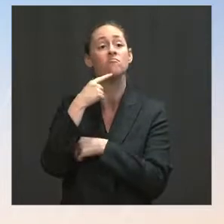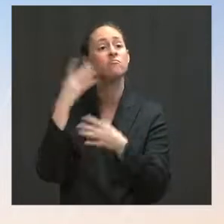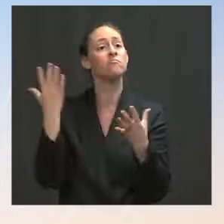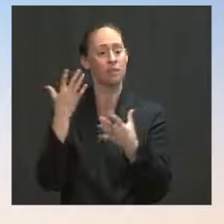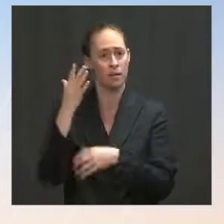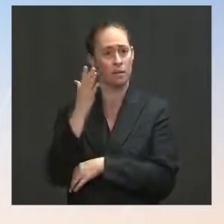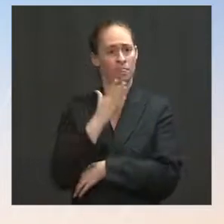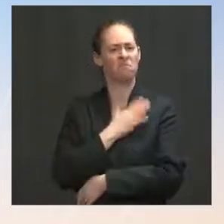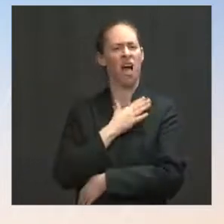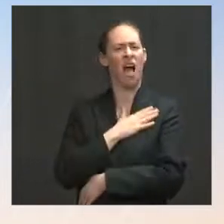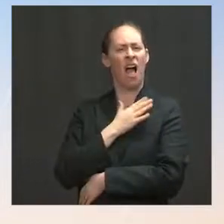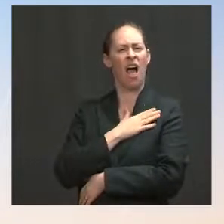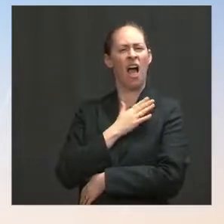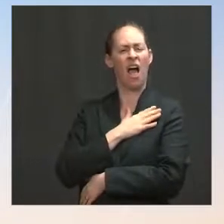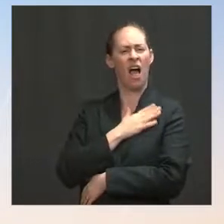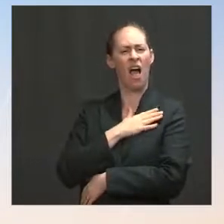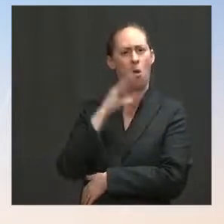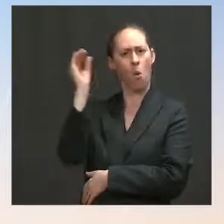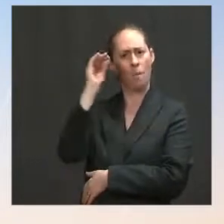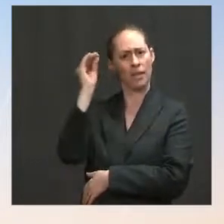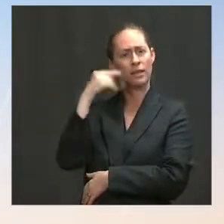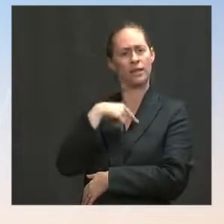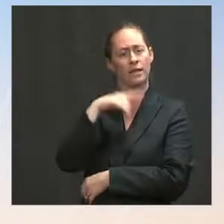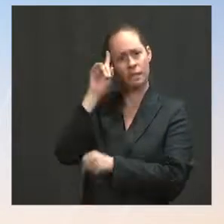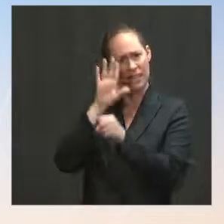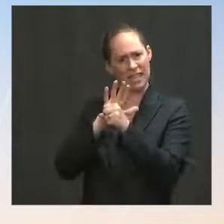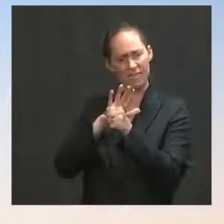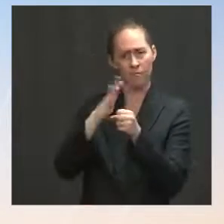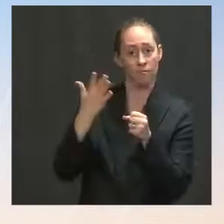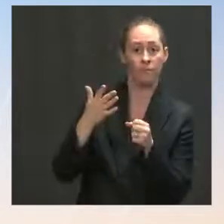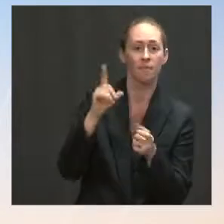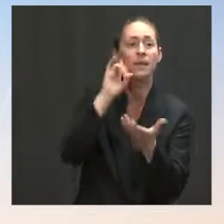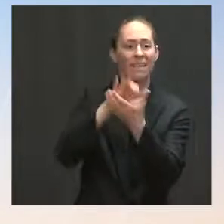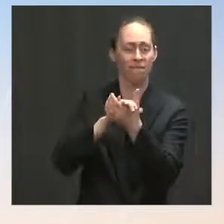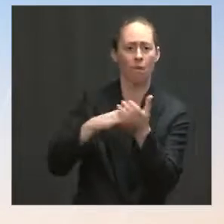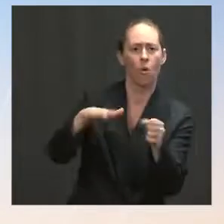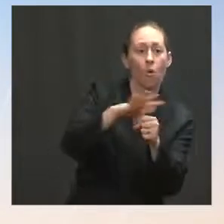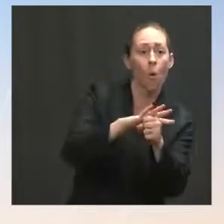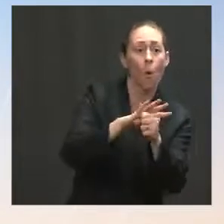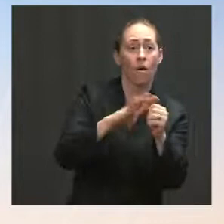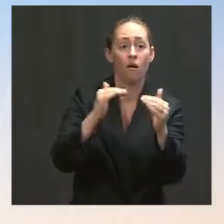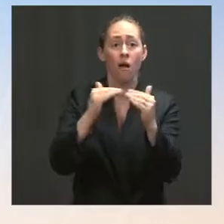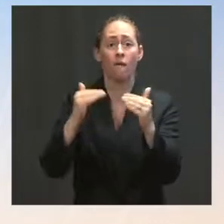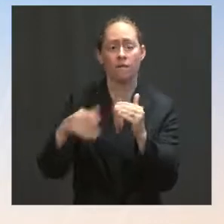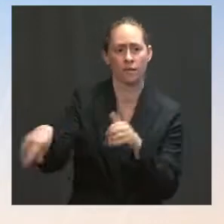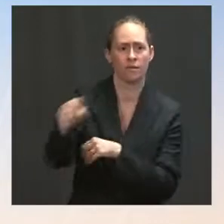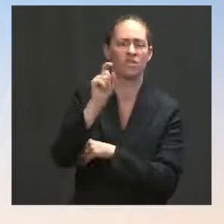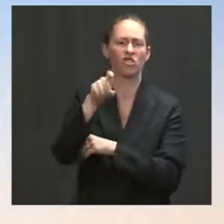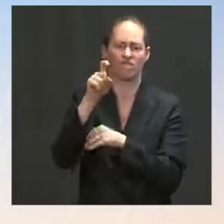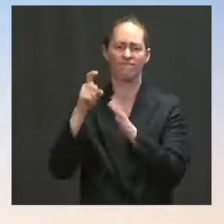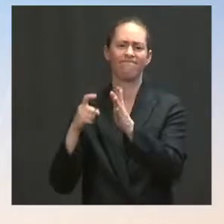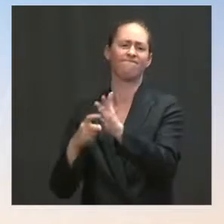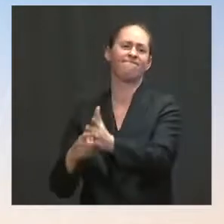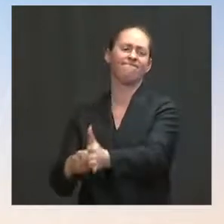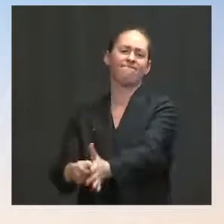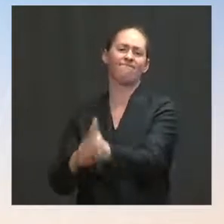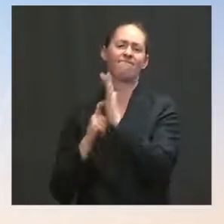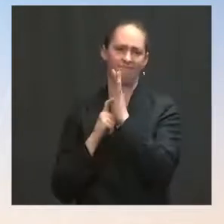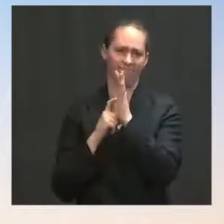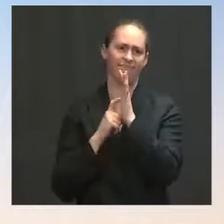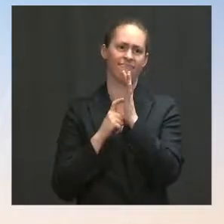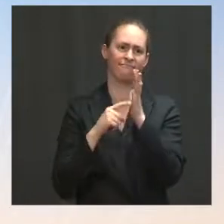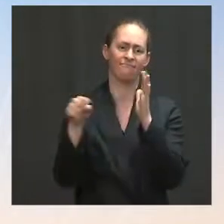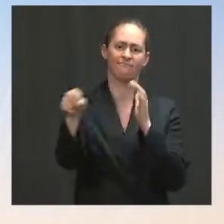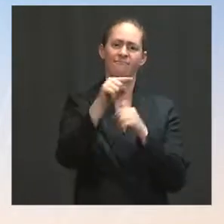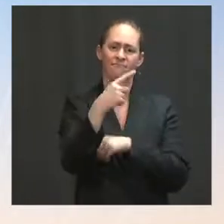of that opinion, that I do believe at the local level, Jake, there should be more mandates. There really should be. We're talking about a life and death situation. We've